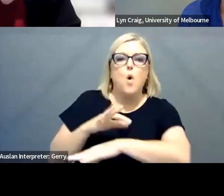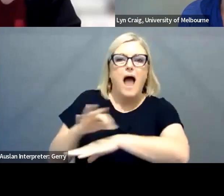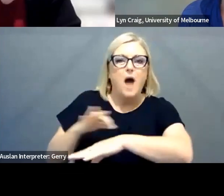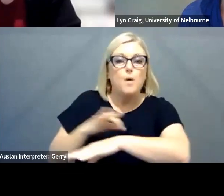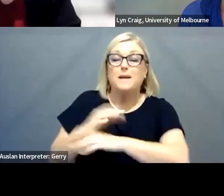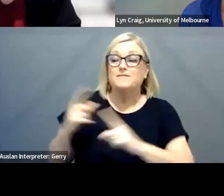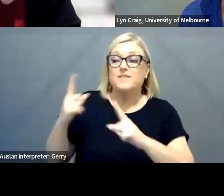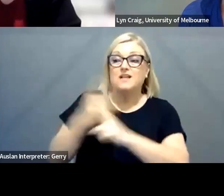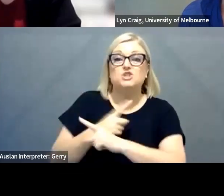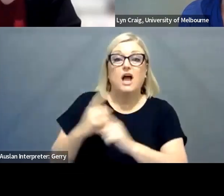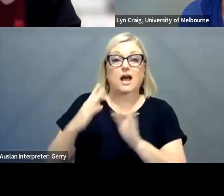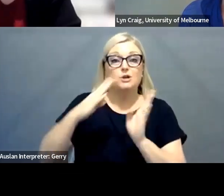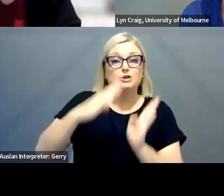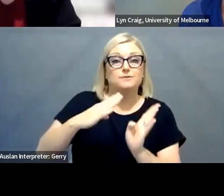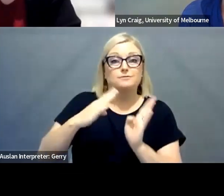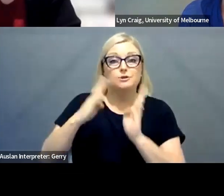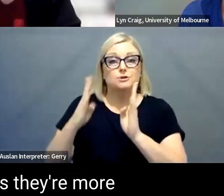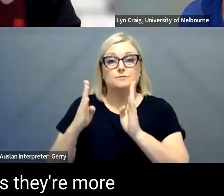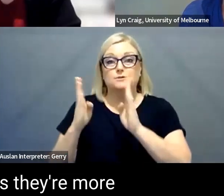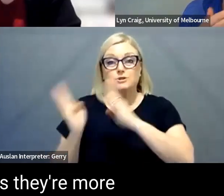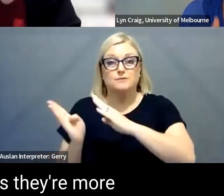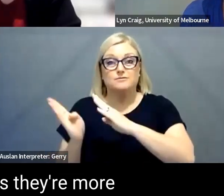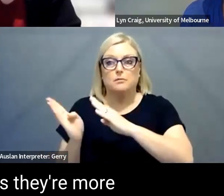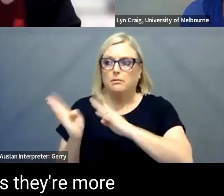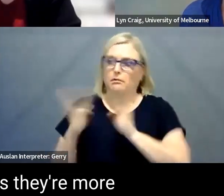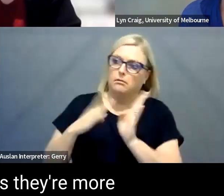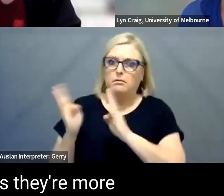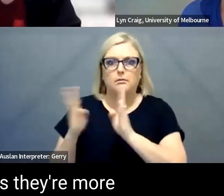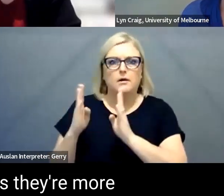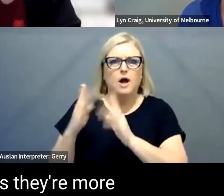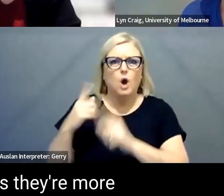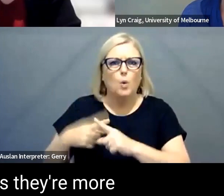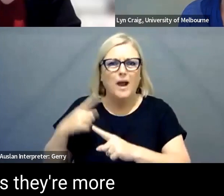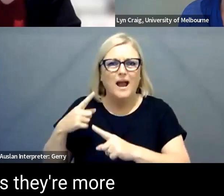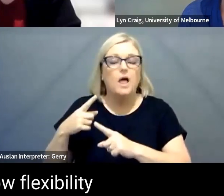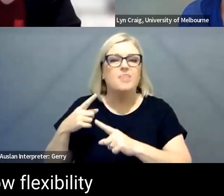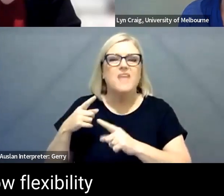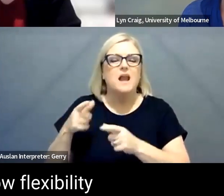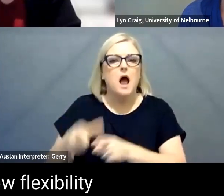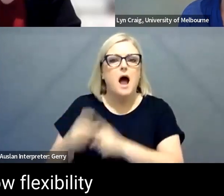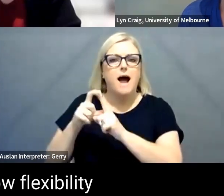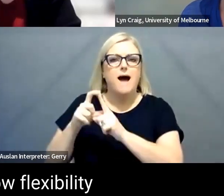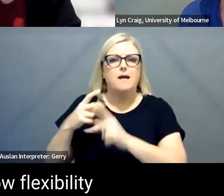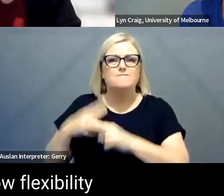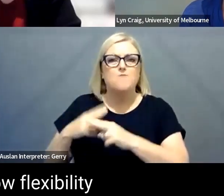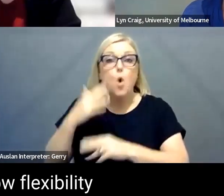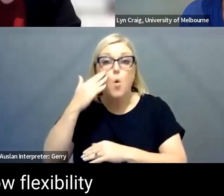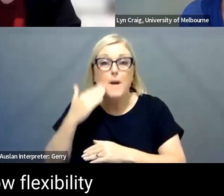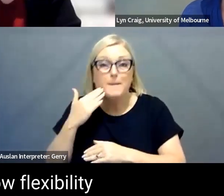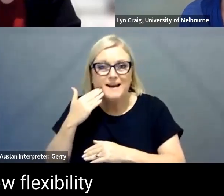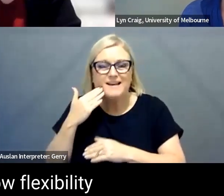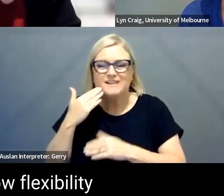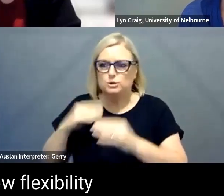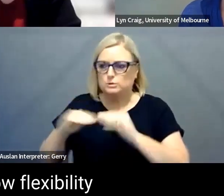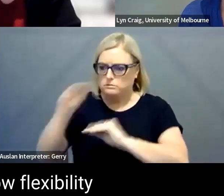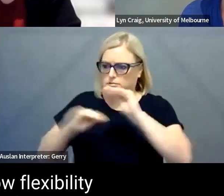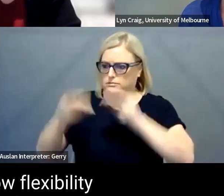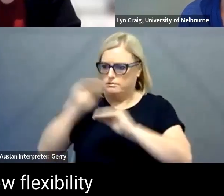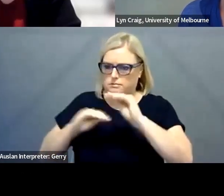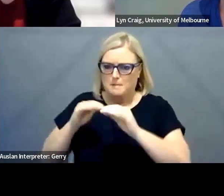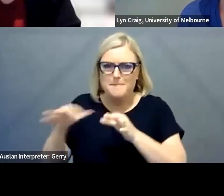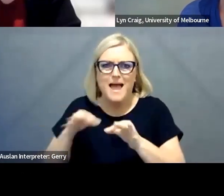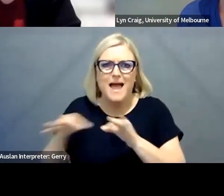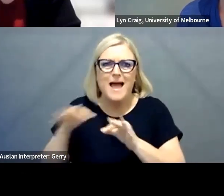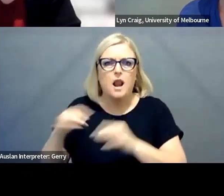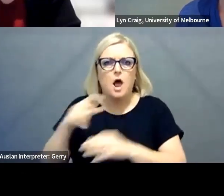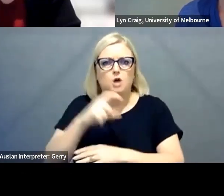around their care needs. And that means they're more likely to take the jobs that will allow flexibility at the cost of security